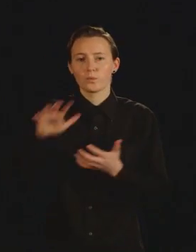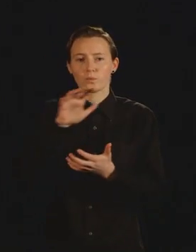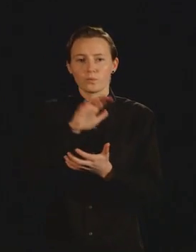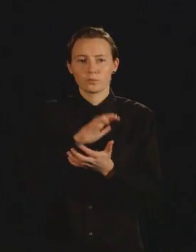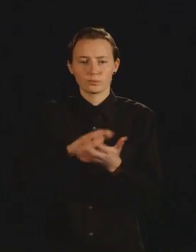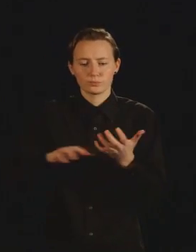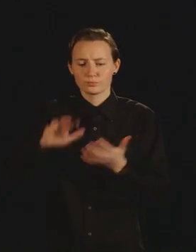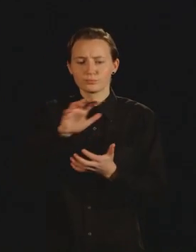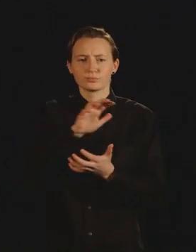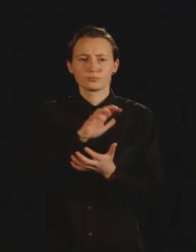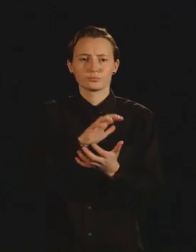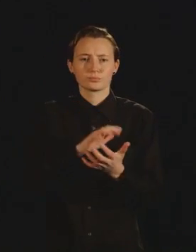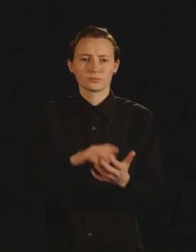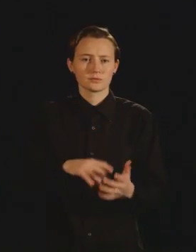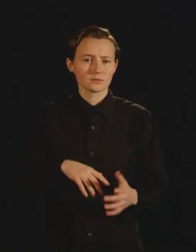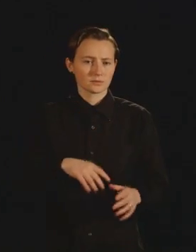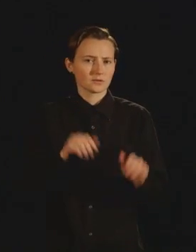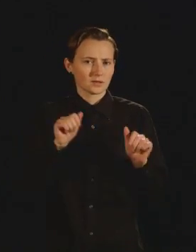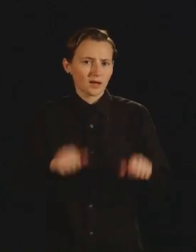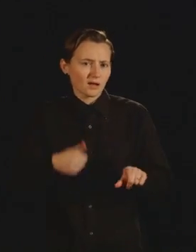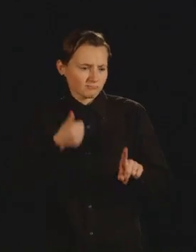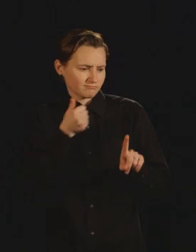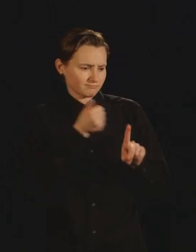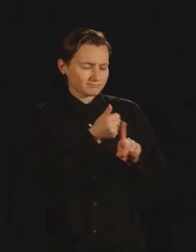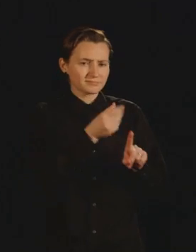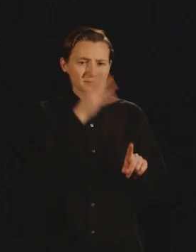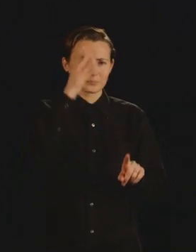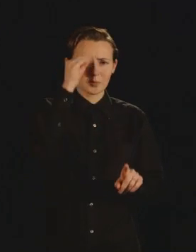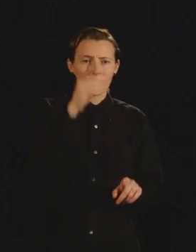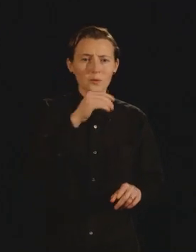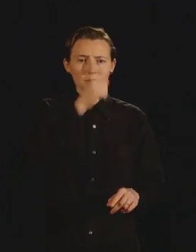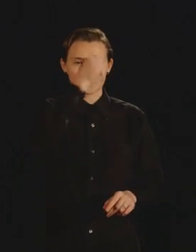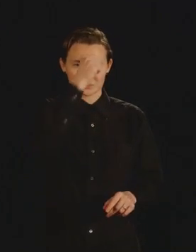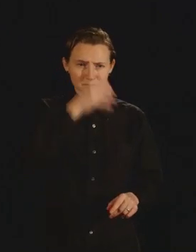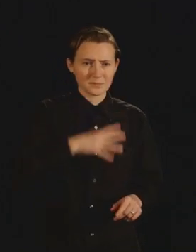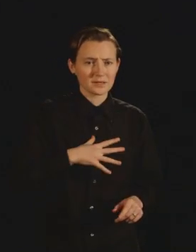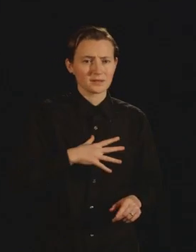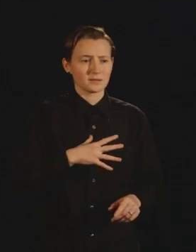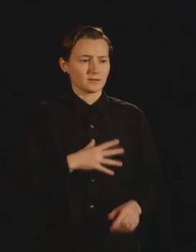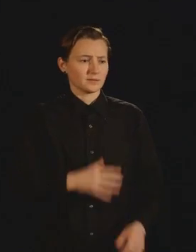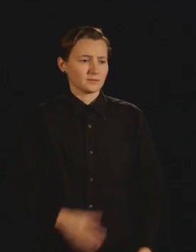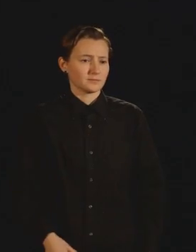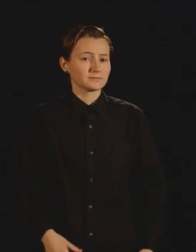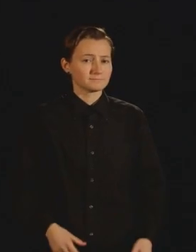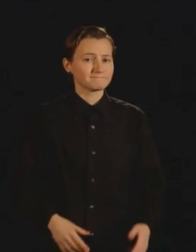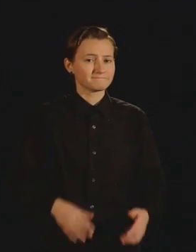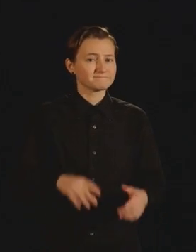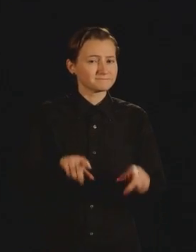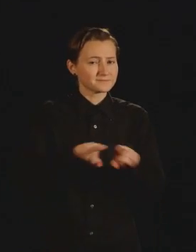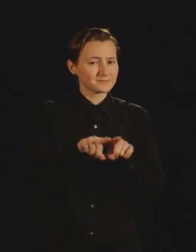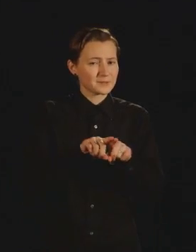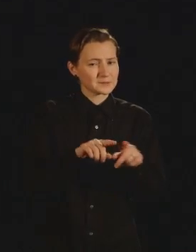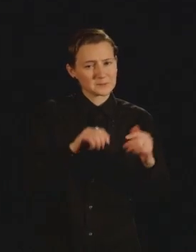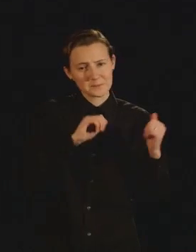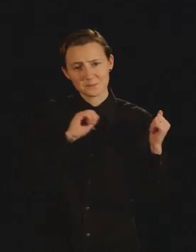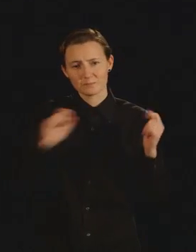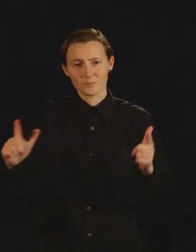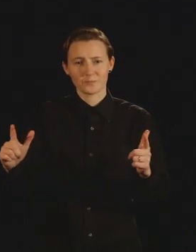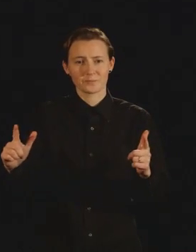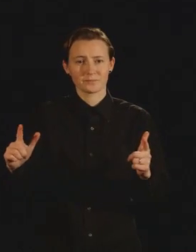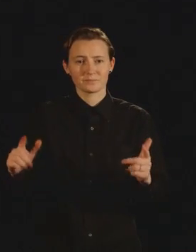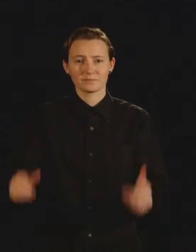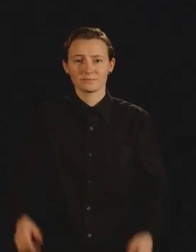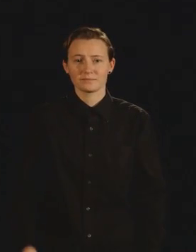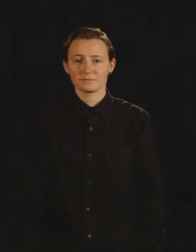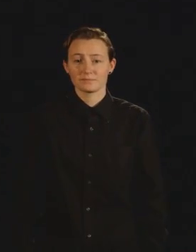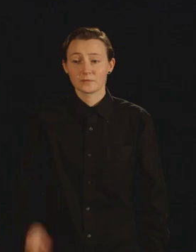a confusing and tattered tapestry that impacts men and boys everywhere, and in fact, all